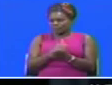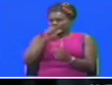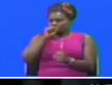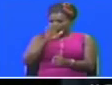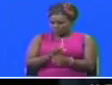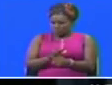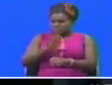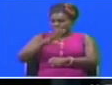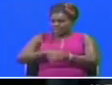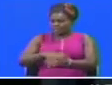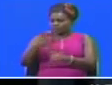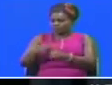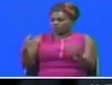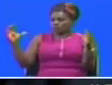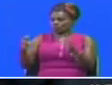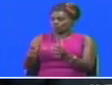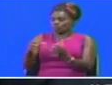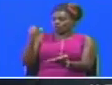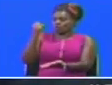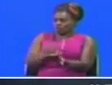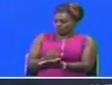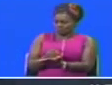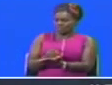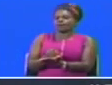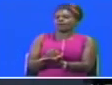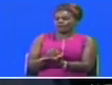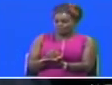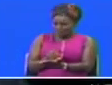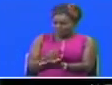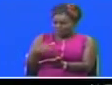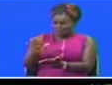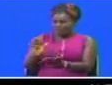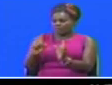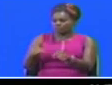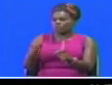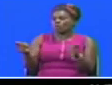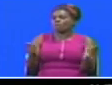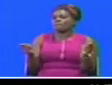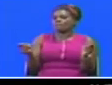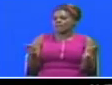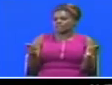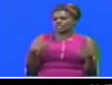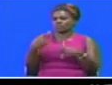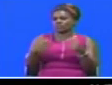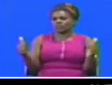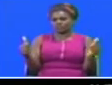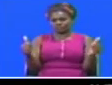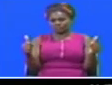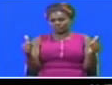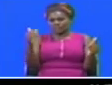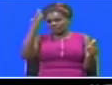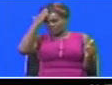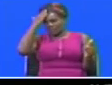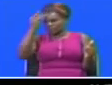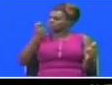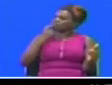still from the party headquarters that they'll be able to manage the process probably by Monday and